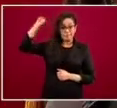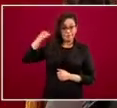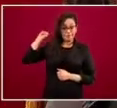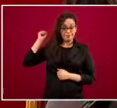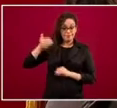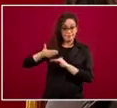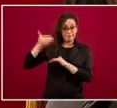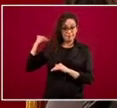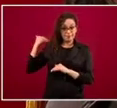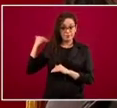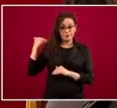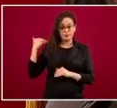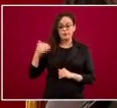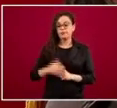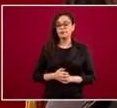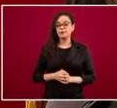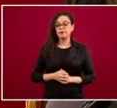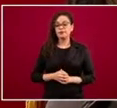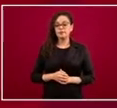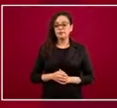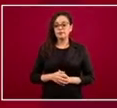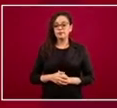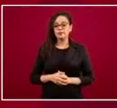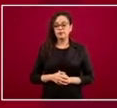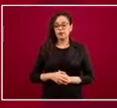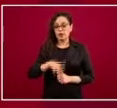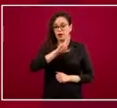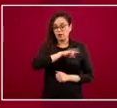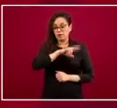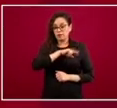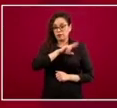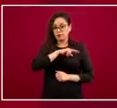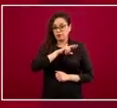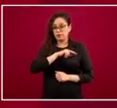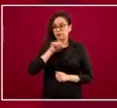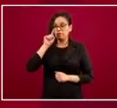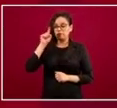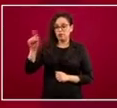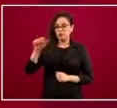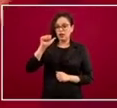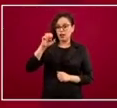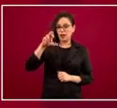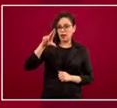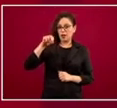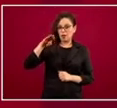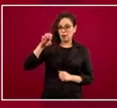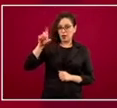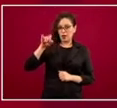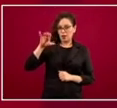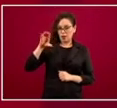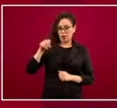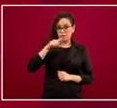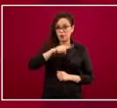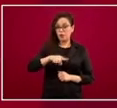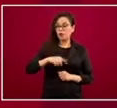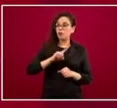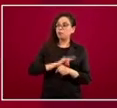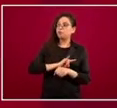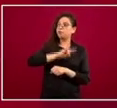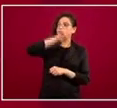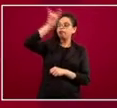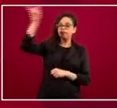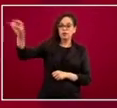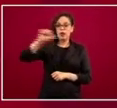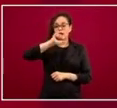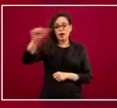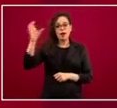Last Saturday, there was a plane that we rented. Well, it was facilitated by Aeroméxico.